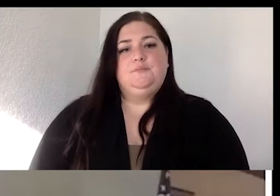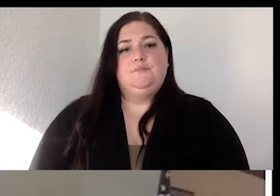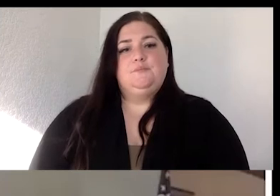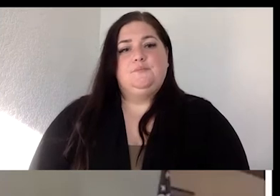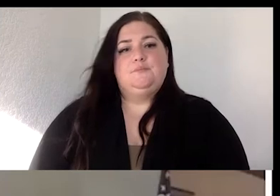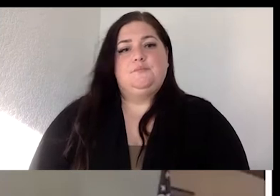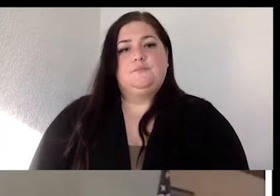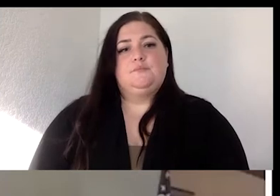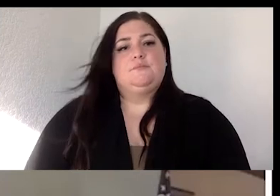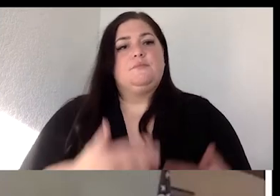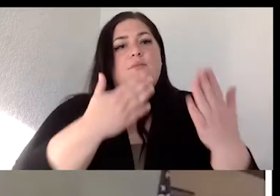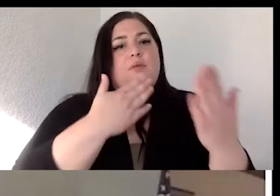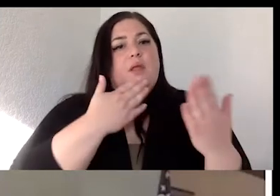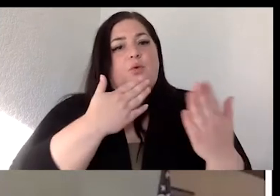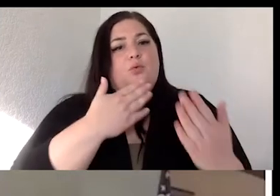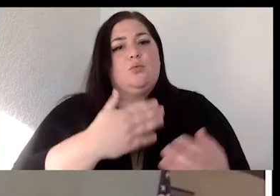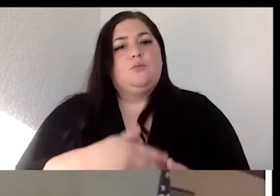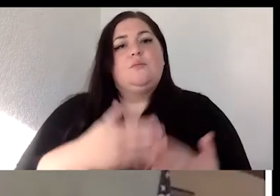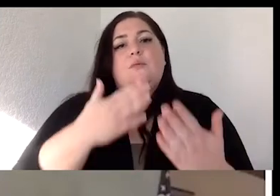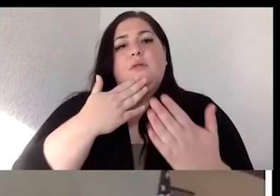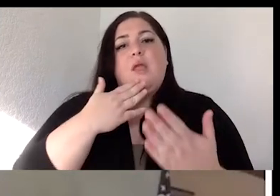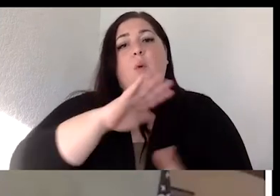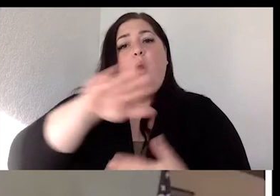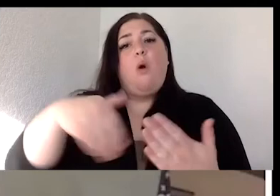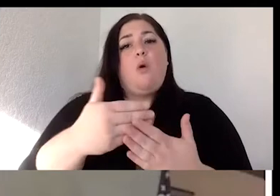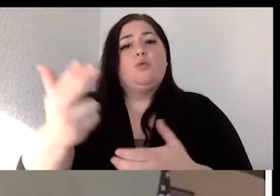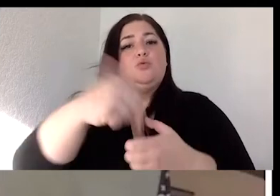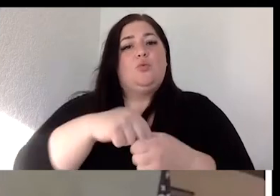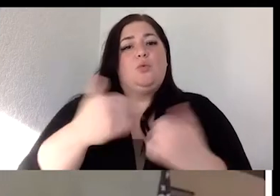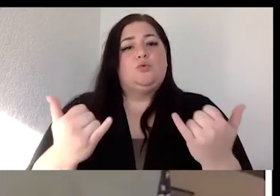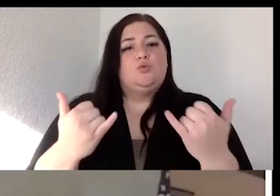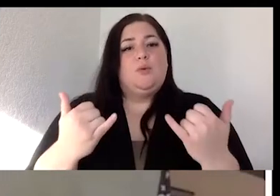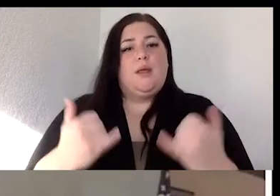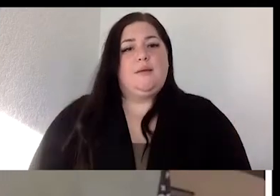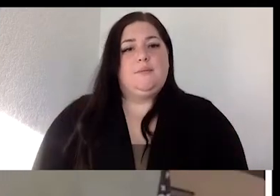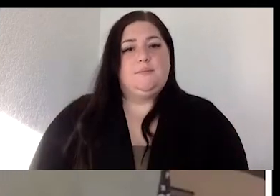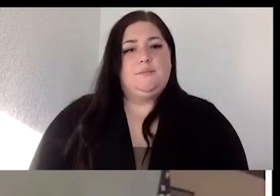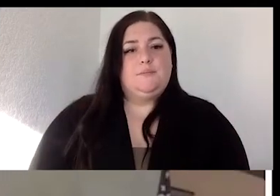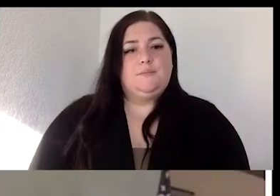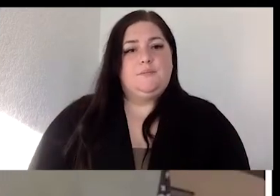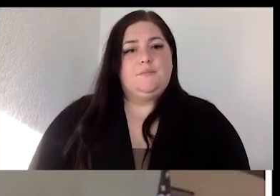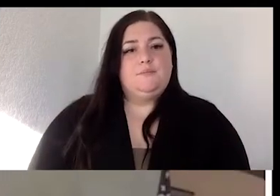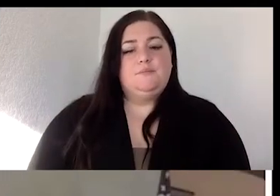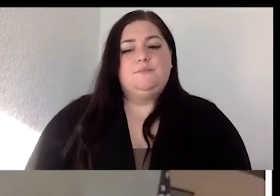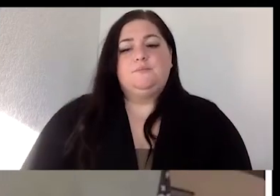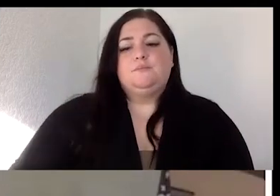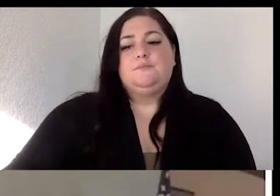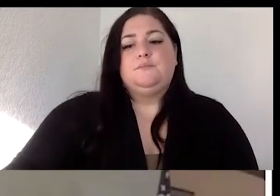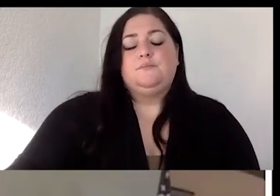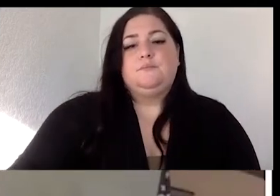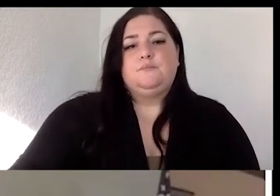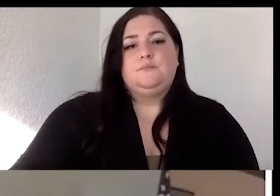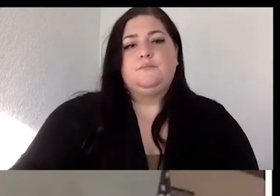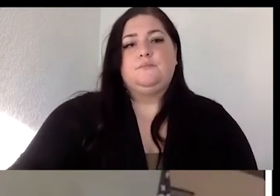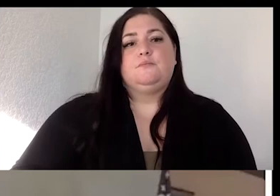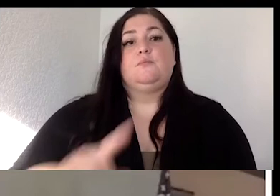Thank you, Bridget. Thank all of you for being here. When I first became aware of the issue of